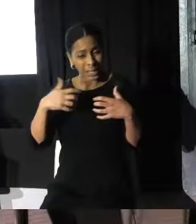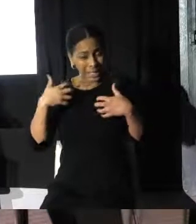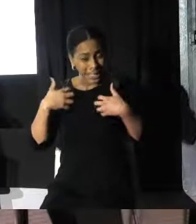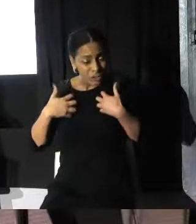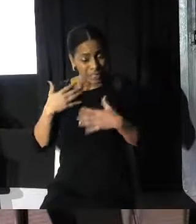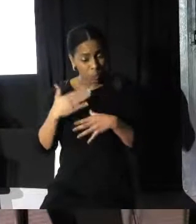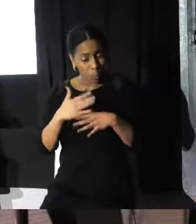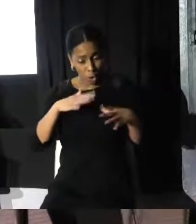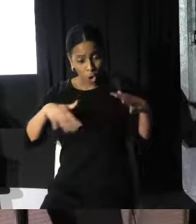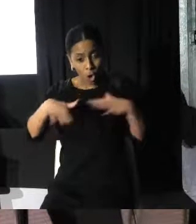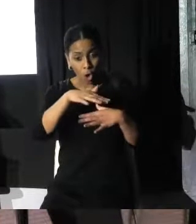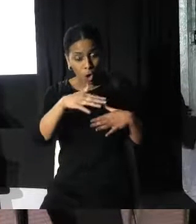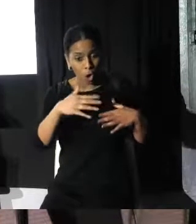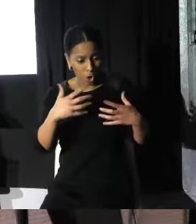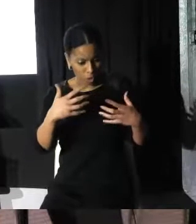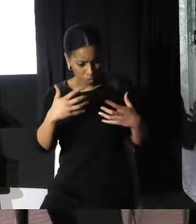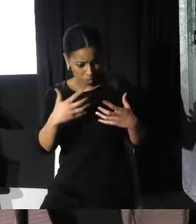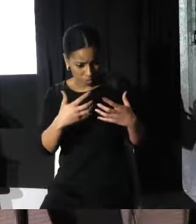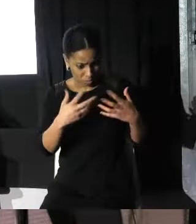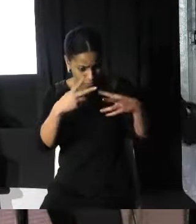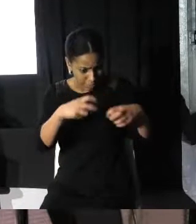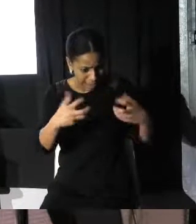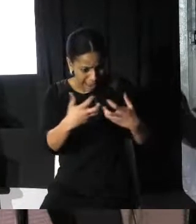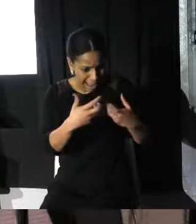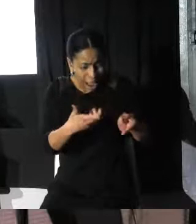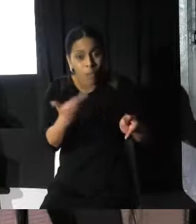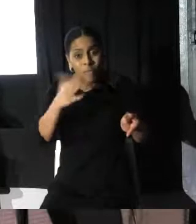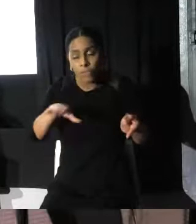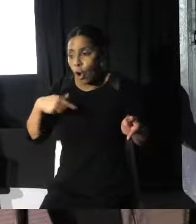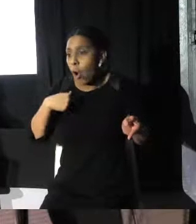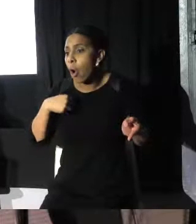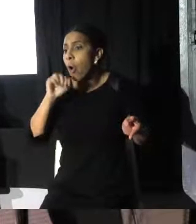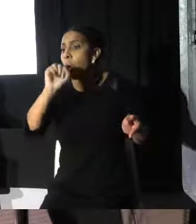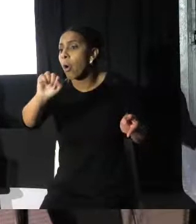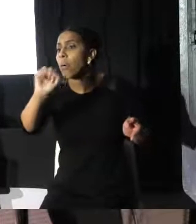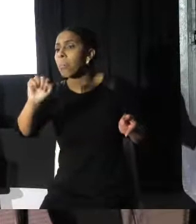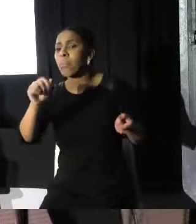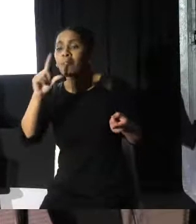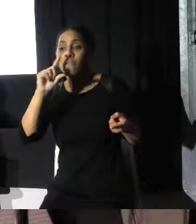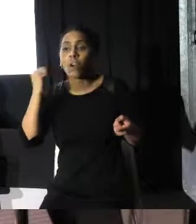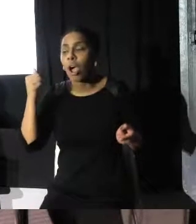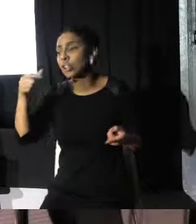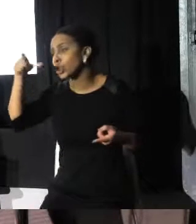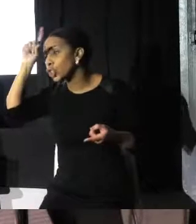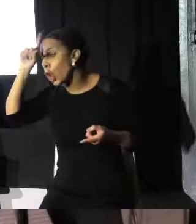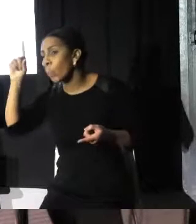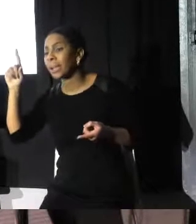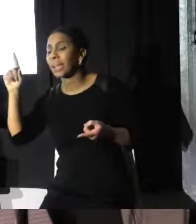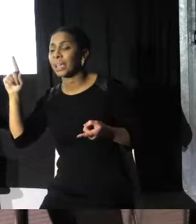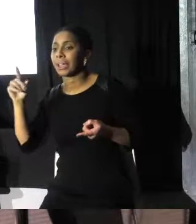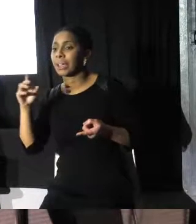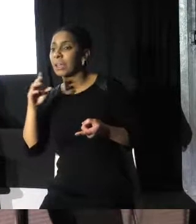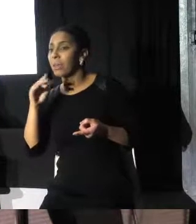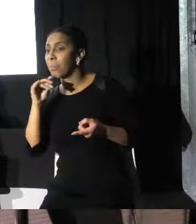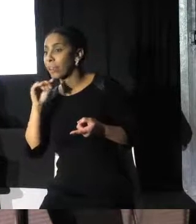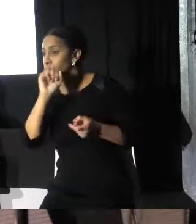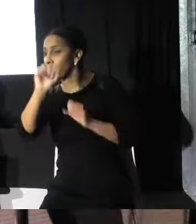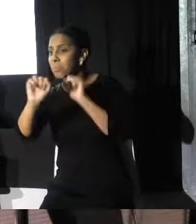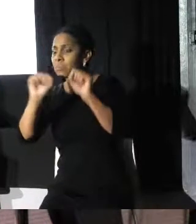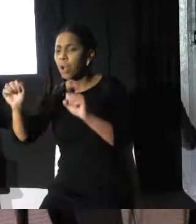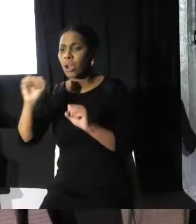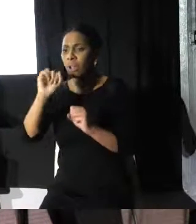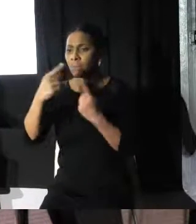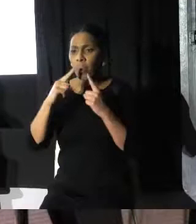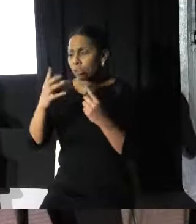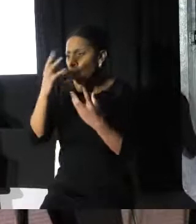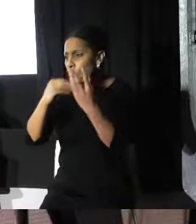happening by comparing and learning from what's going on in France and Germany and Belgium in the UK. But